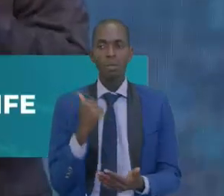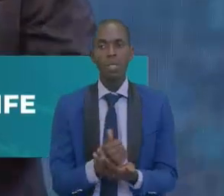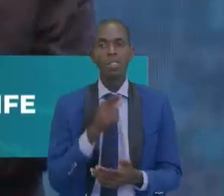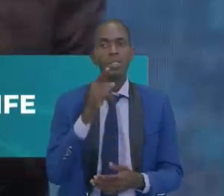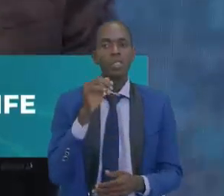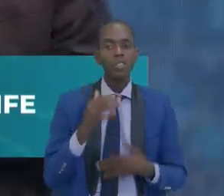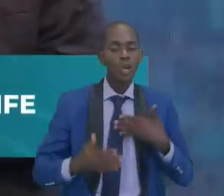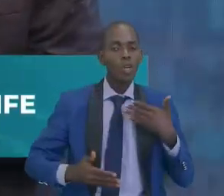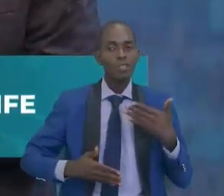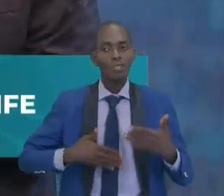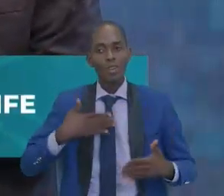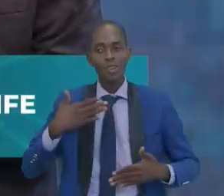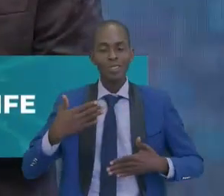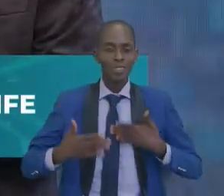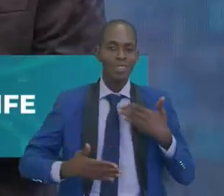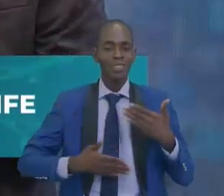joy, joy.